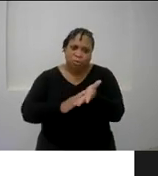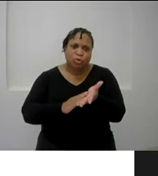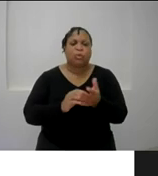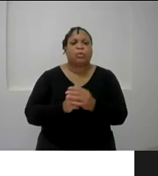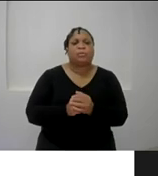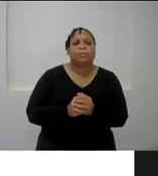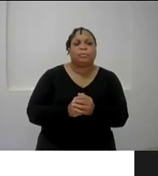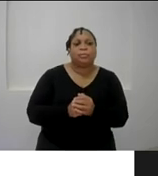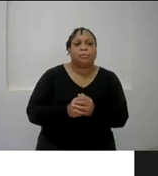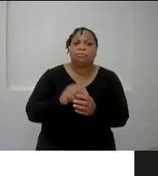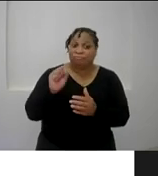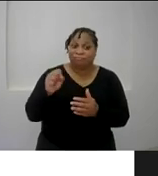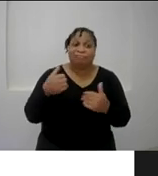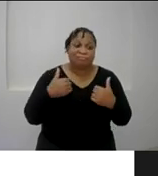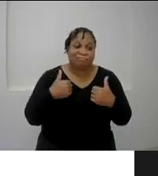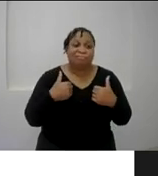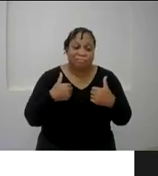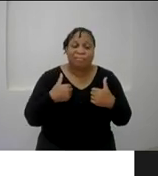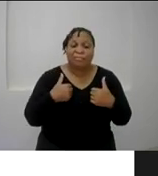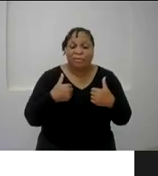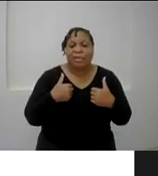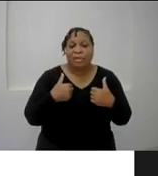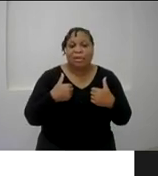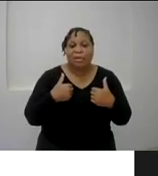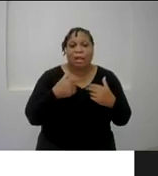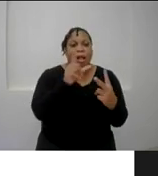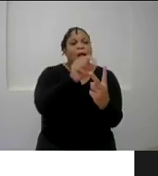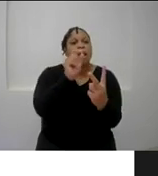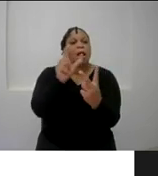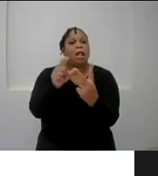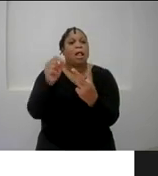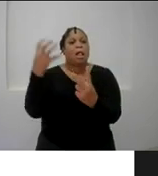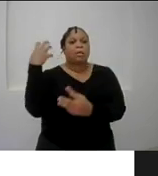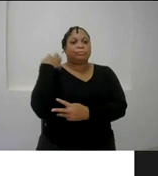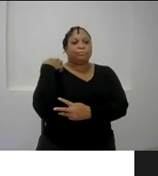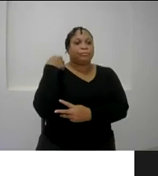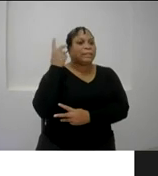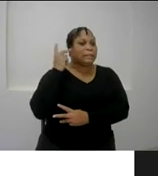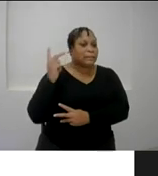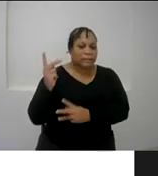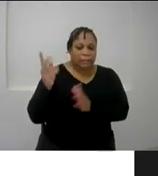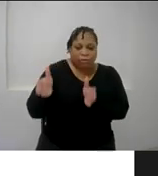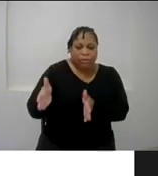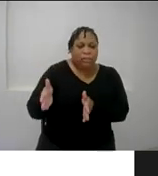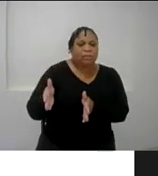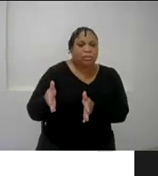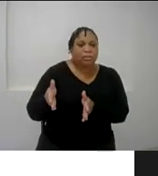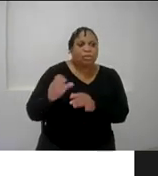We certainly have them where we have elected chair, secretary, social